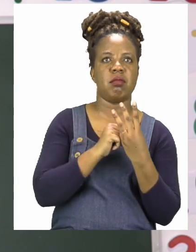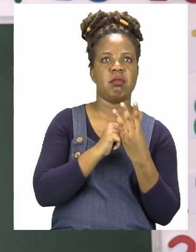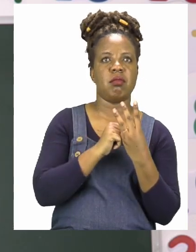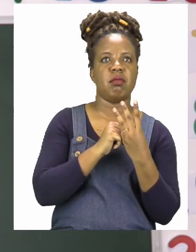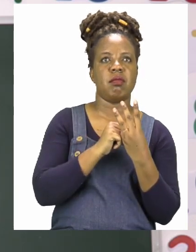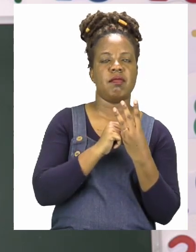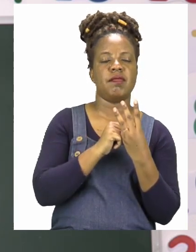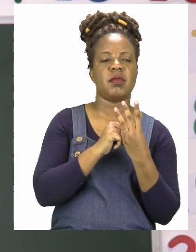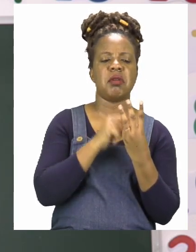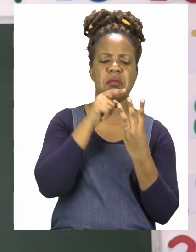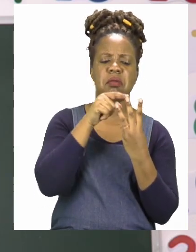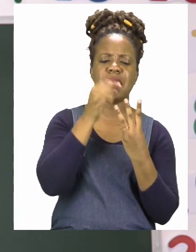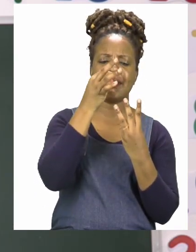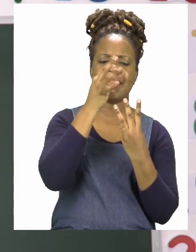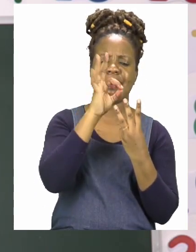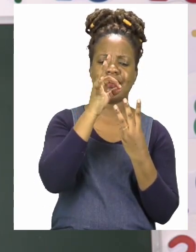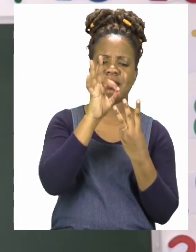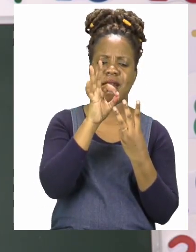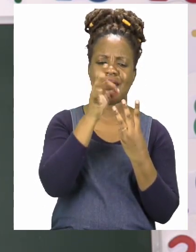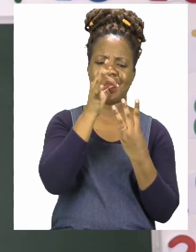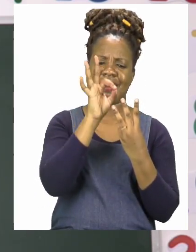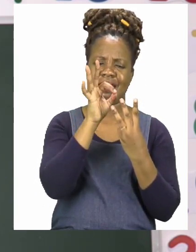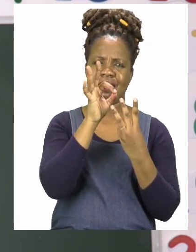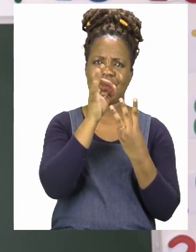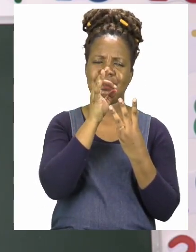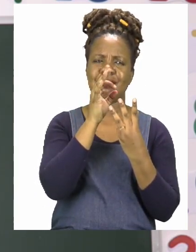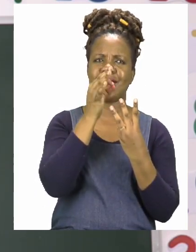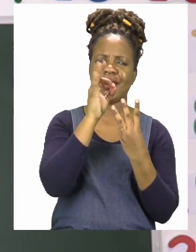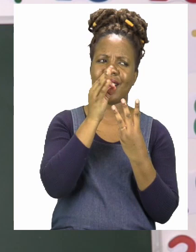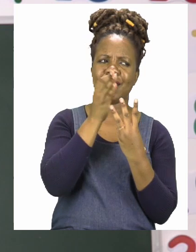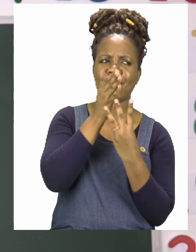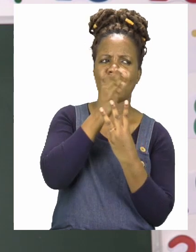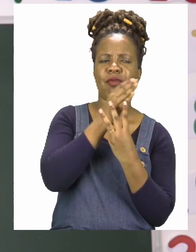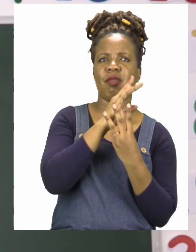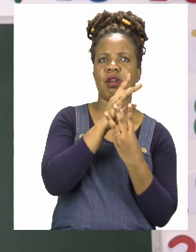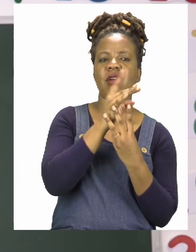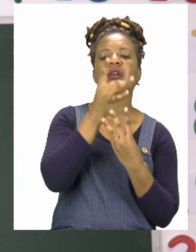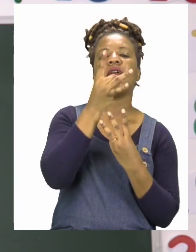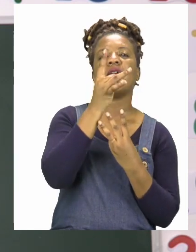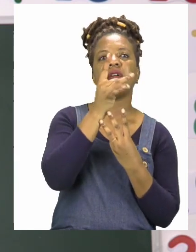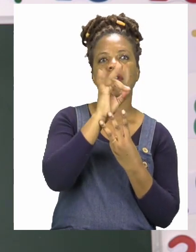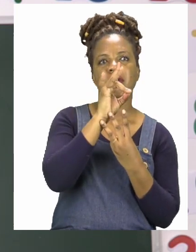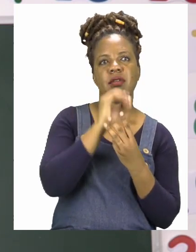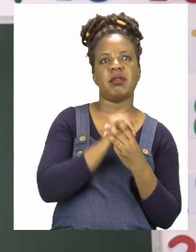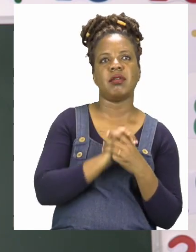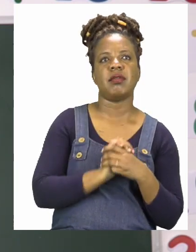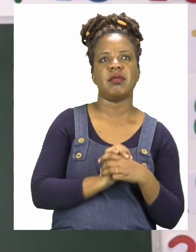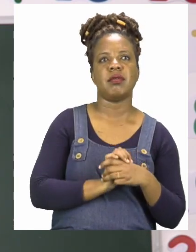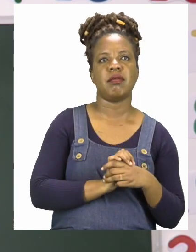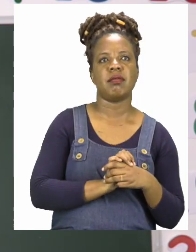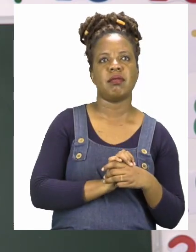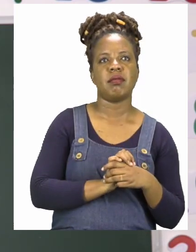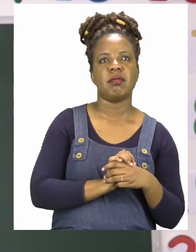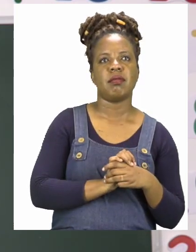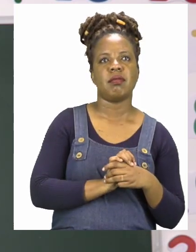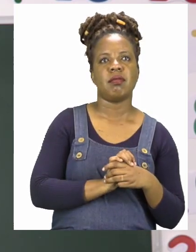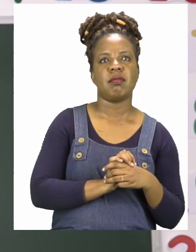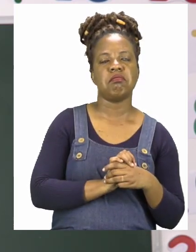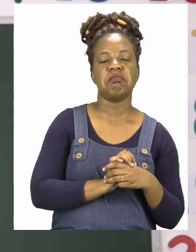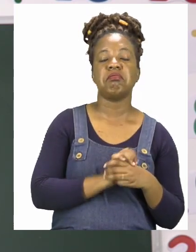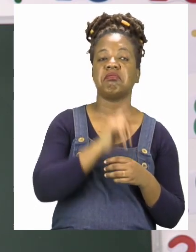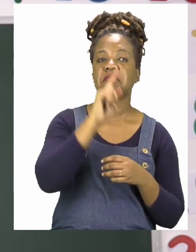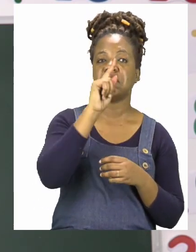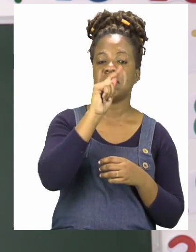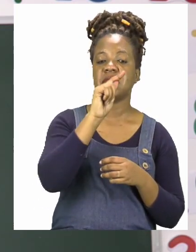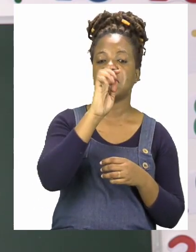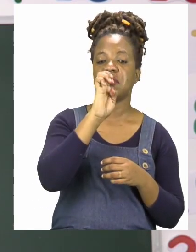we want to look for the one before it. So it is 8. In this case, our tens